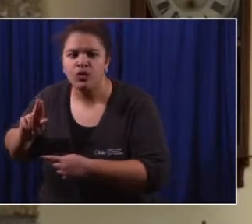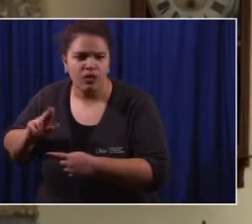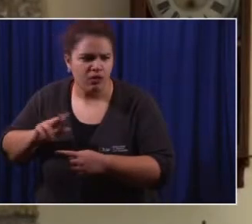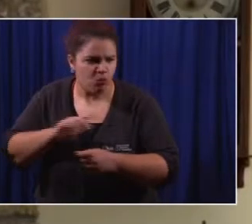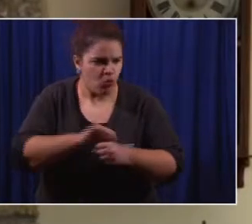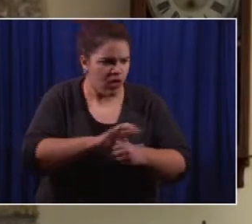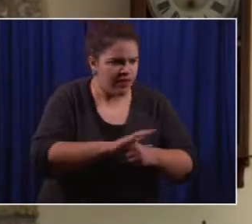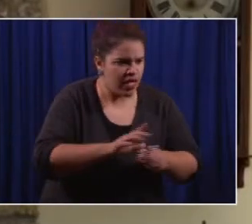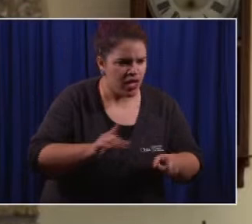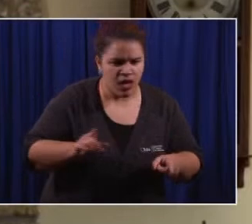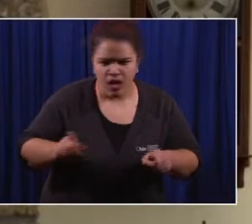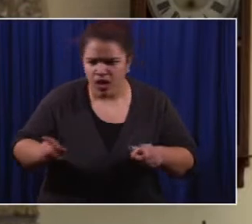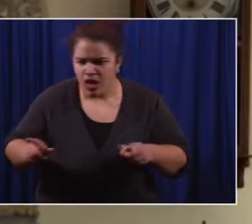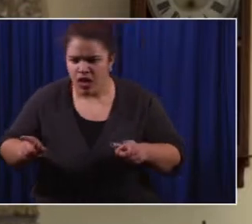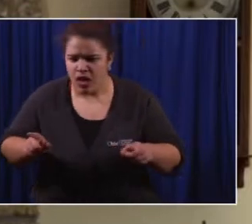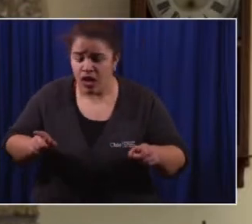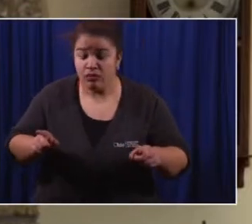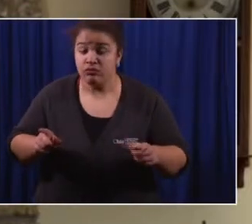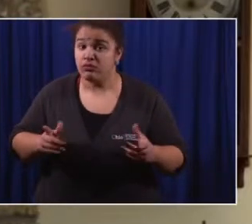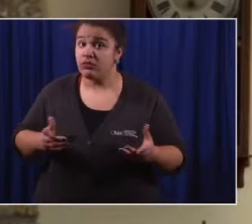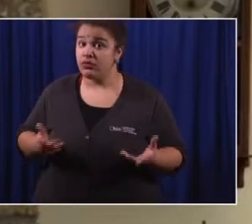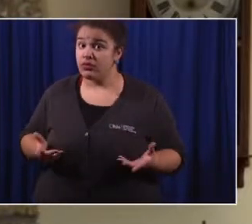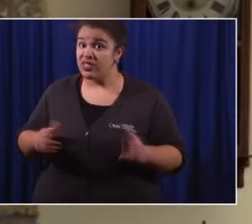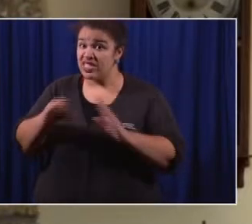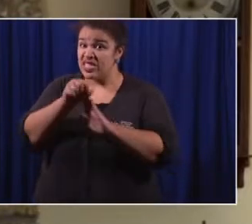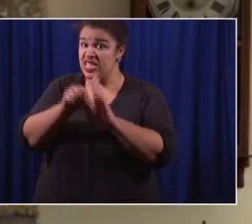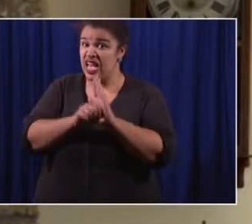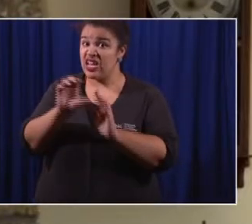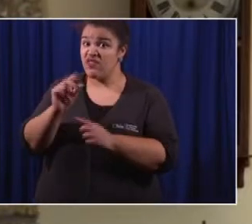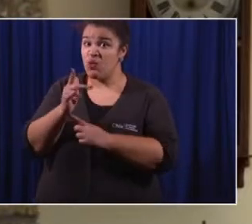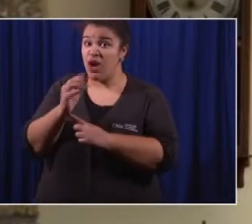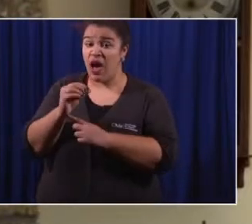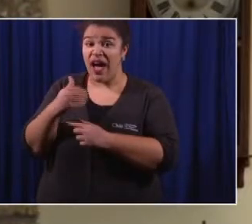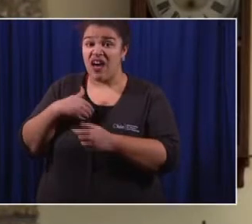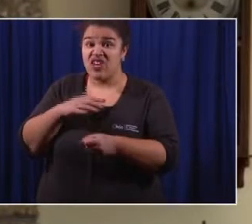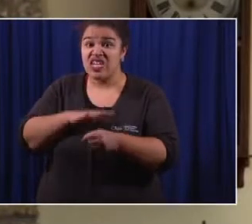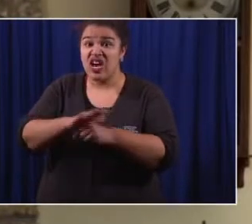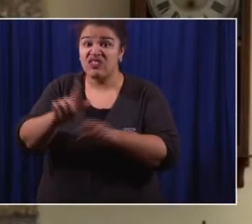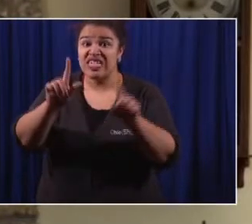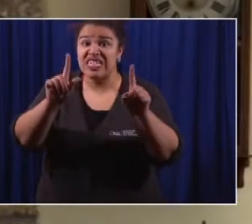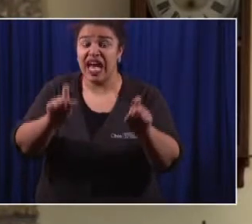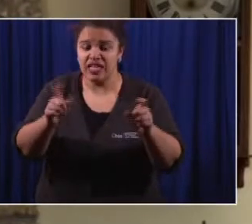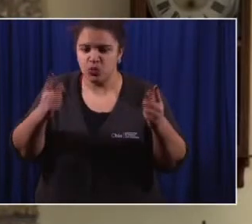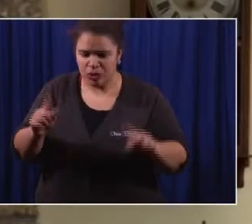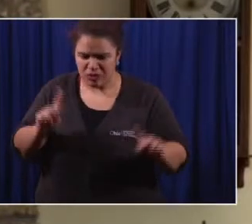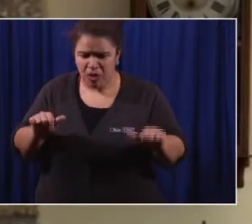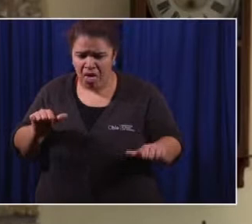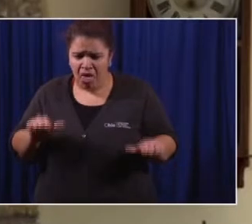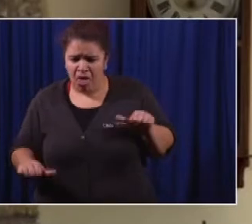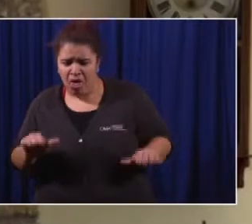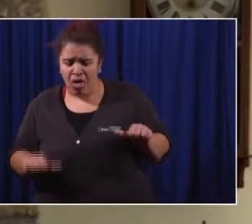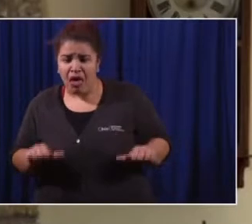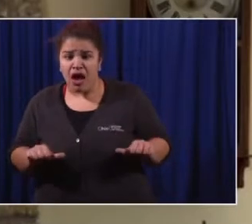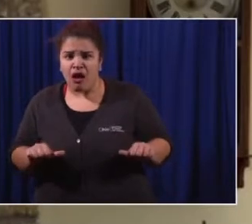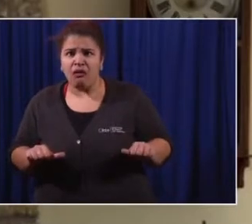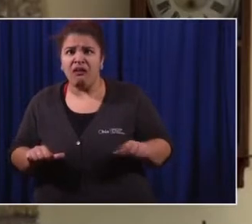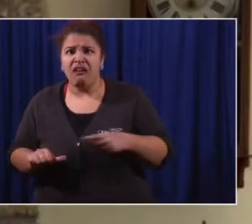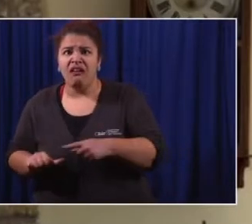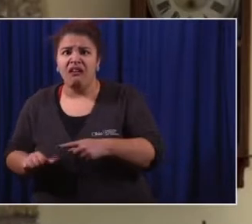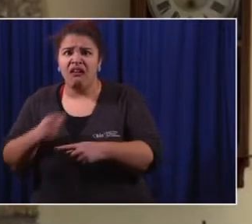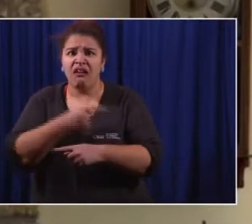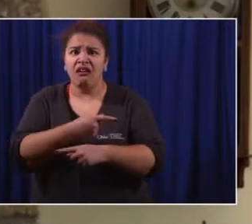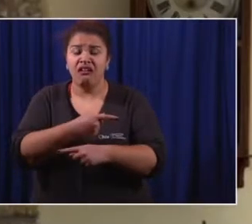has enough tests to treat everybody who will then be wanting to know if they have COVID-19 or if they have the flu?